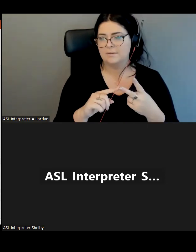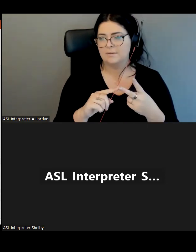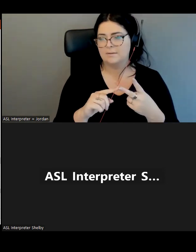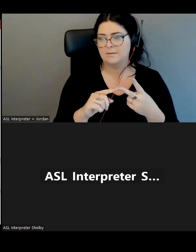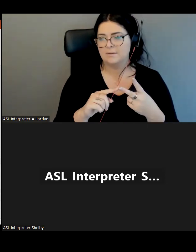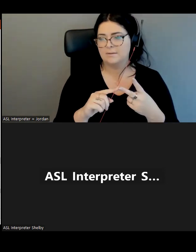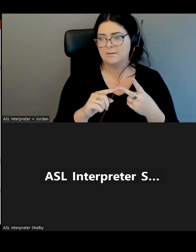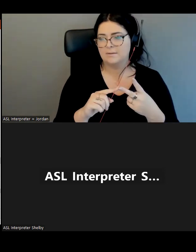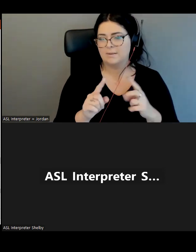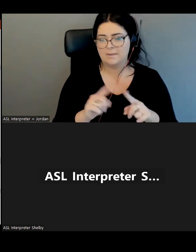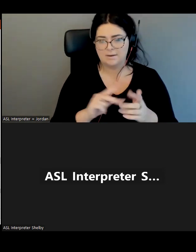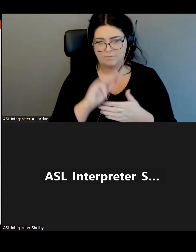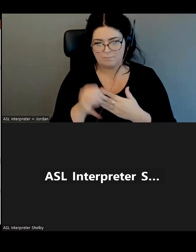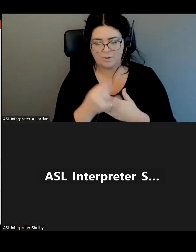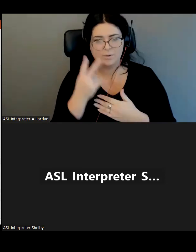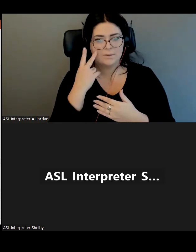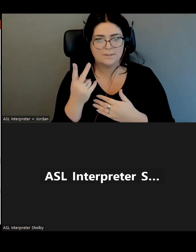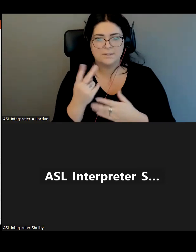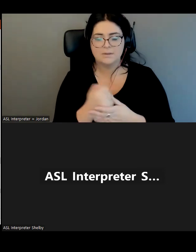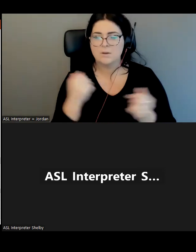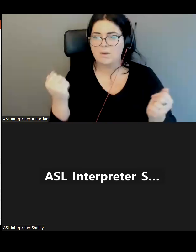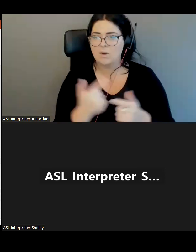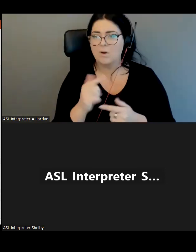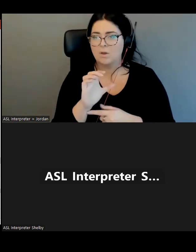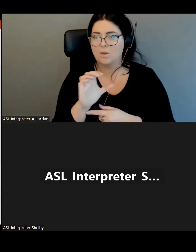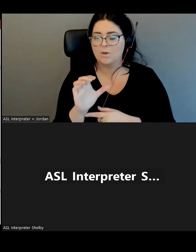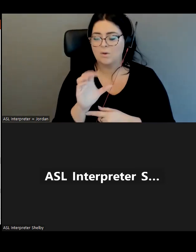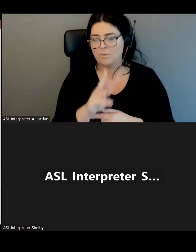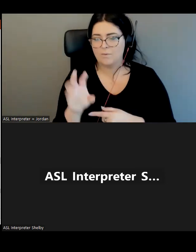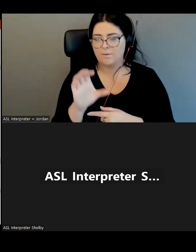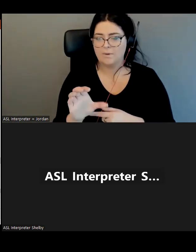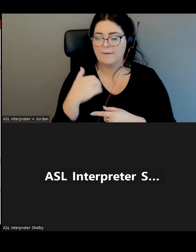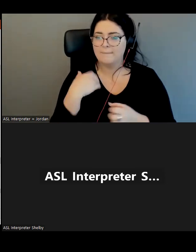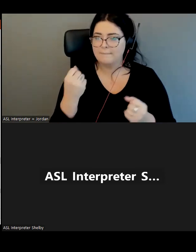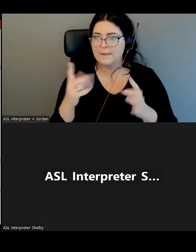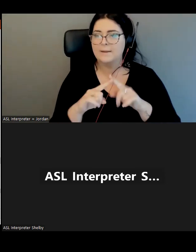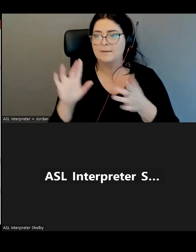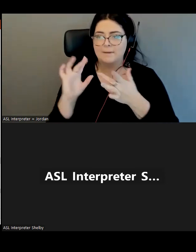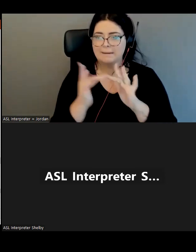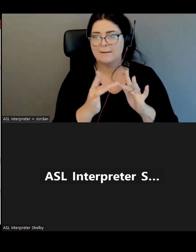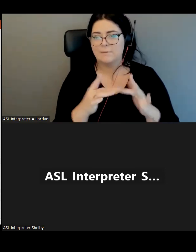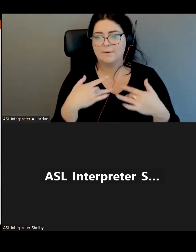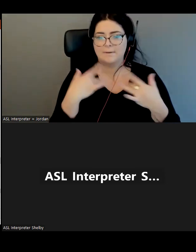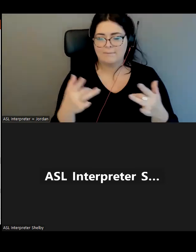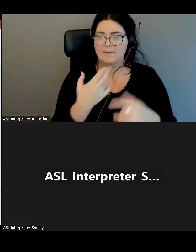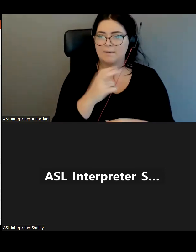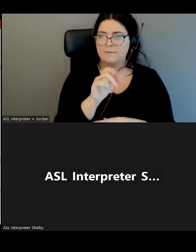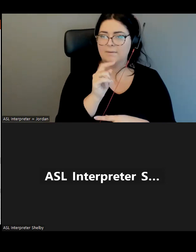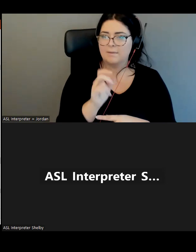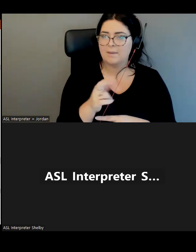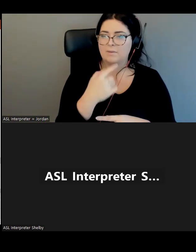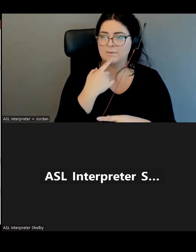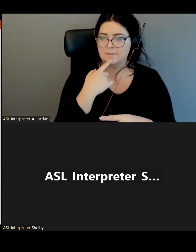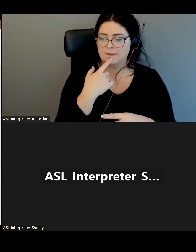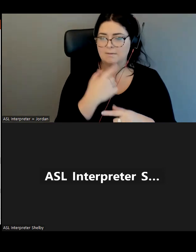the projects that we see, all of our coalitions offer so many networking opportunities. And Heather mentioned this at the very beginning. And for